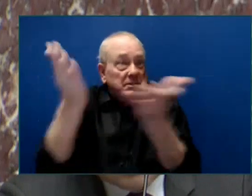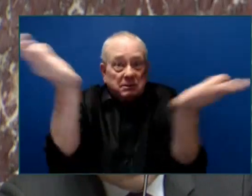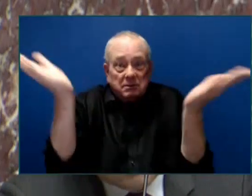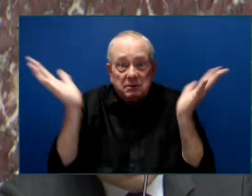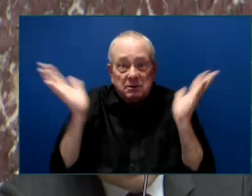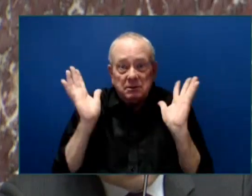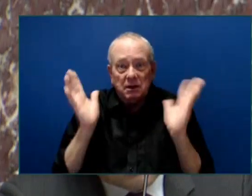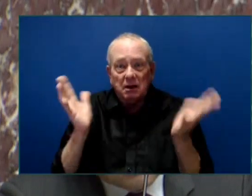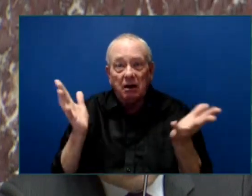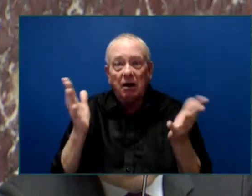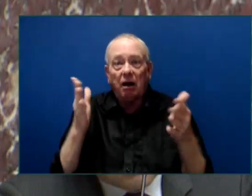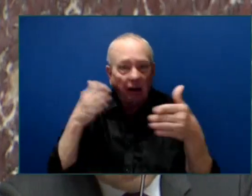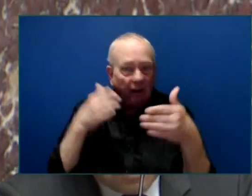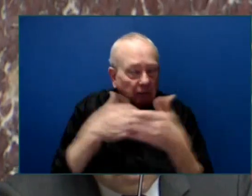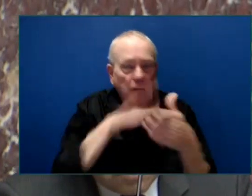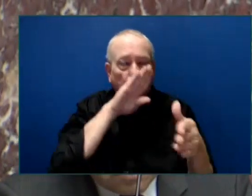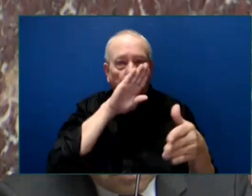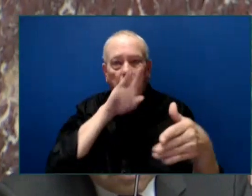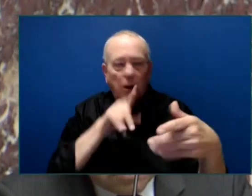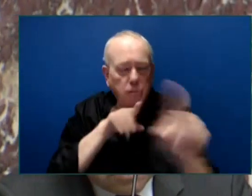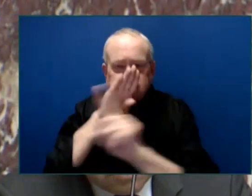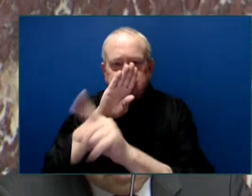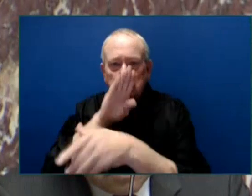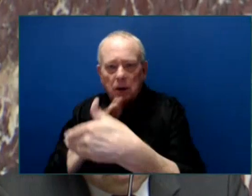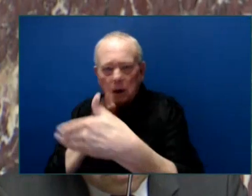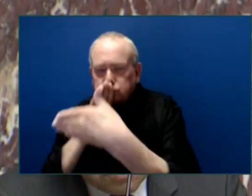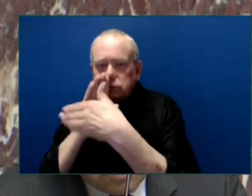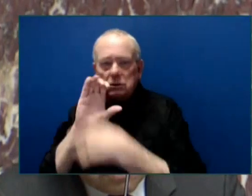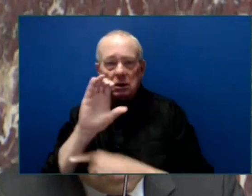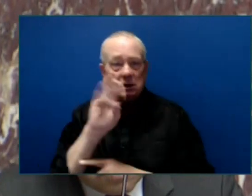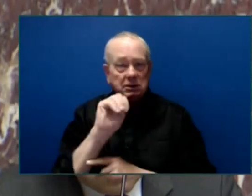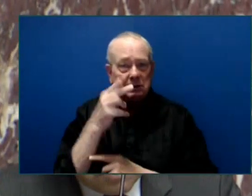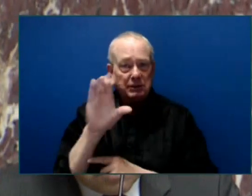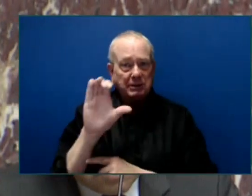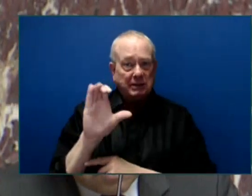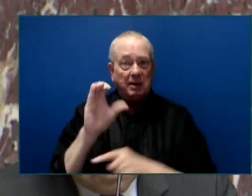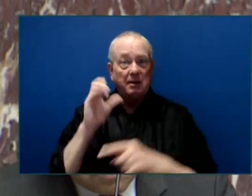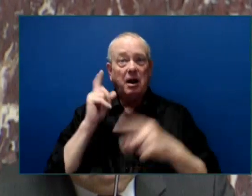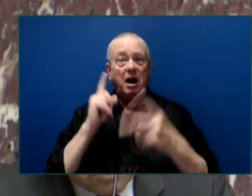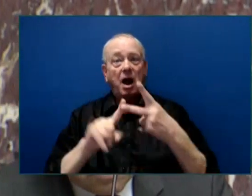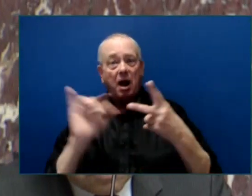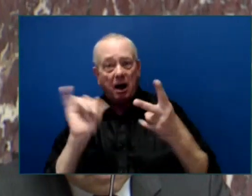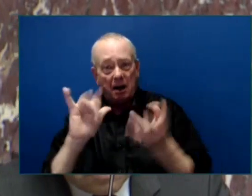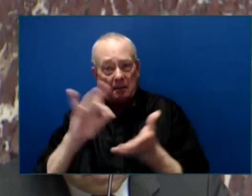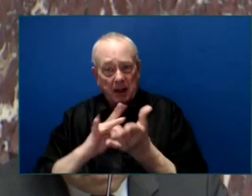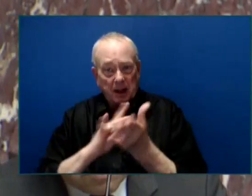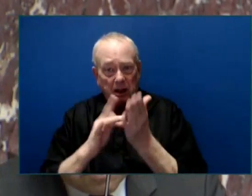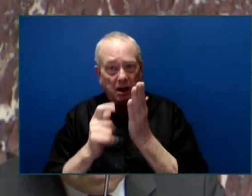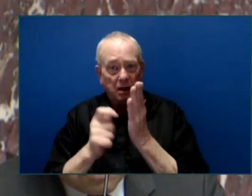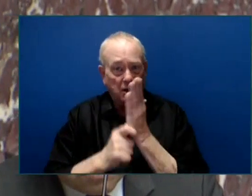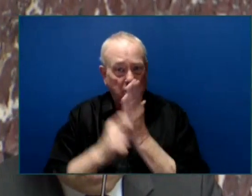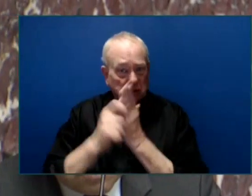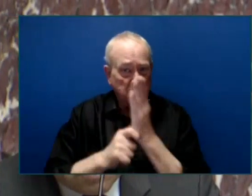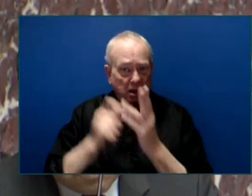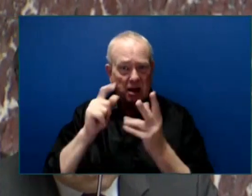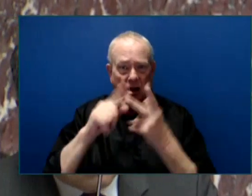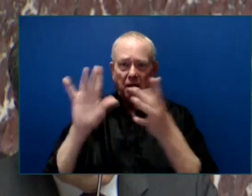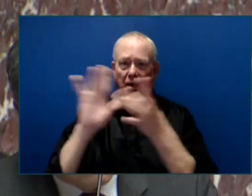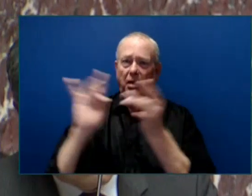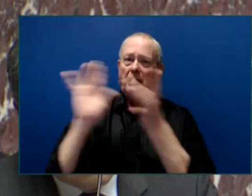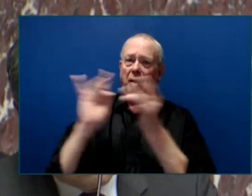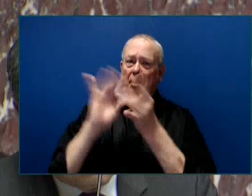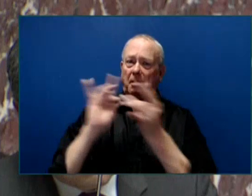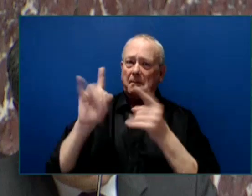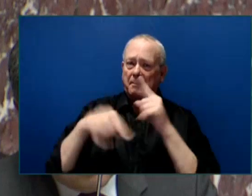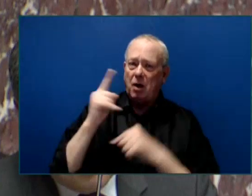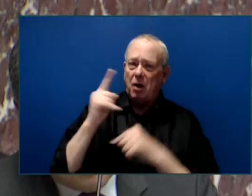Medical Journal has provided further confirmation of the utter failures of BC Housing and the Premier's approach